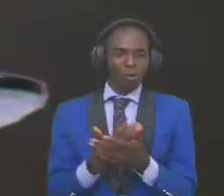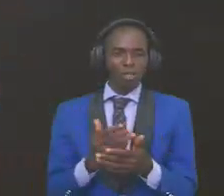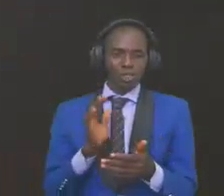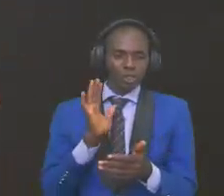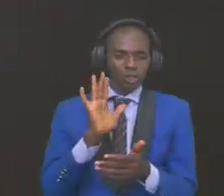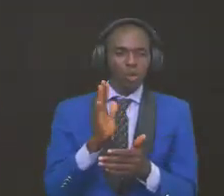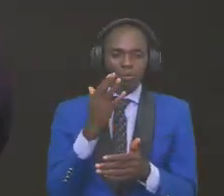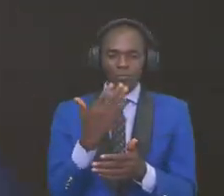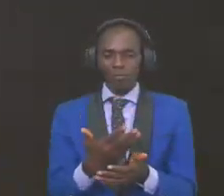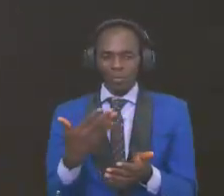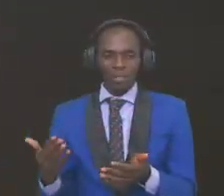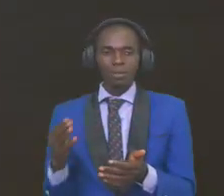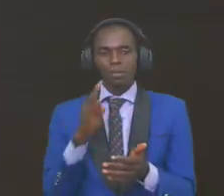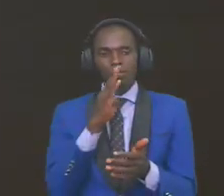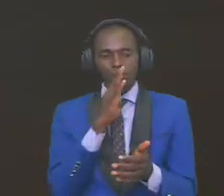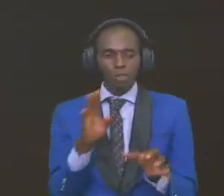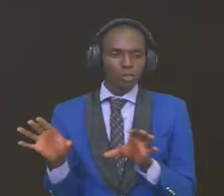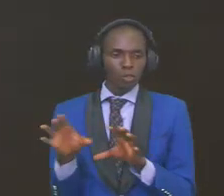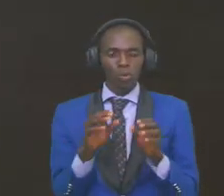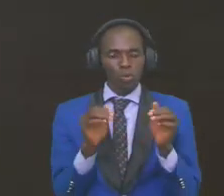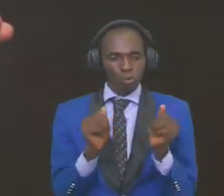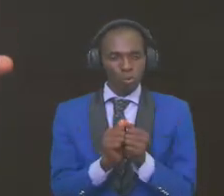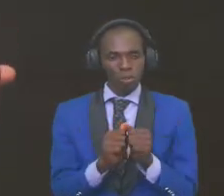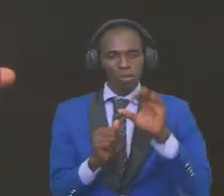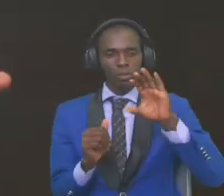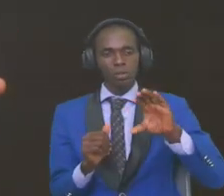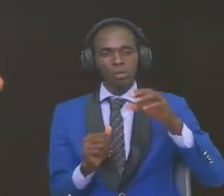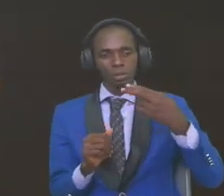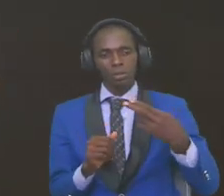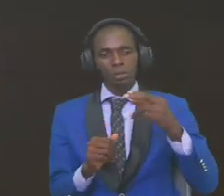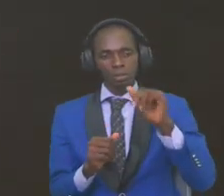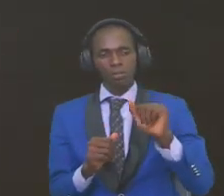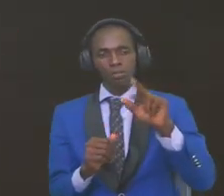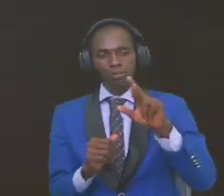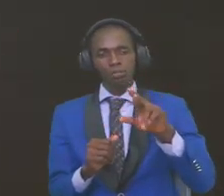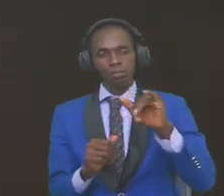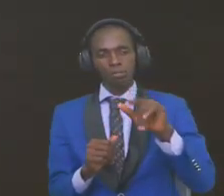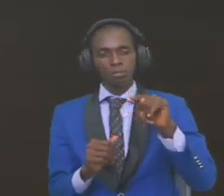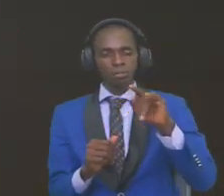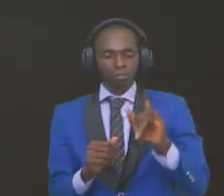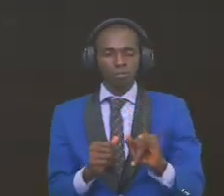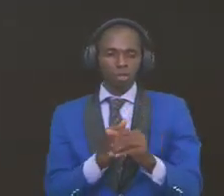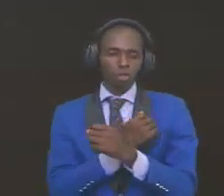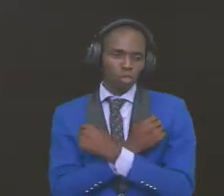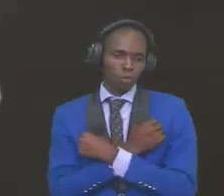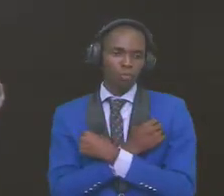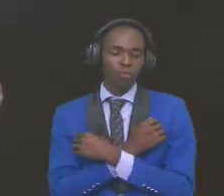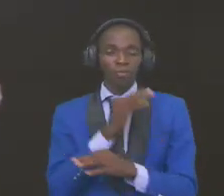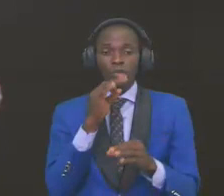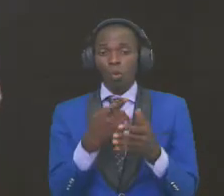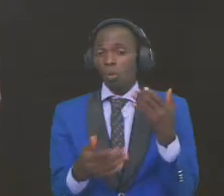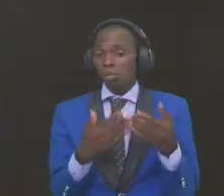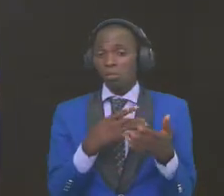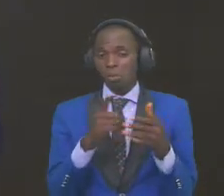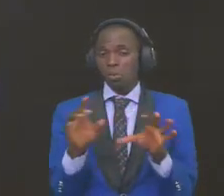be done with charity. No matter what you do, if it is not of